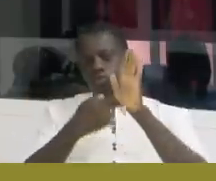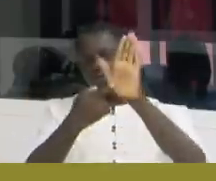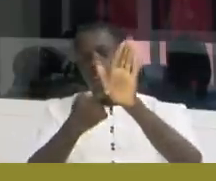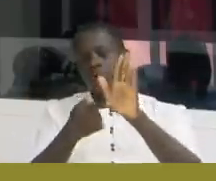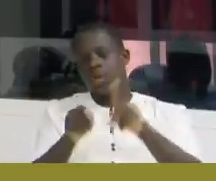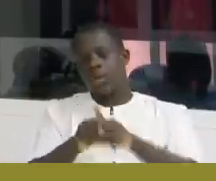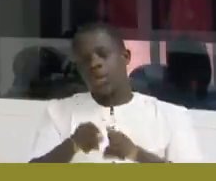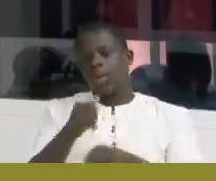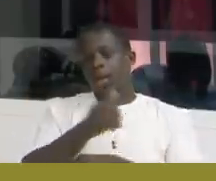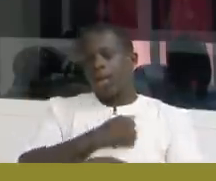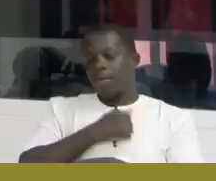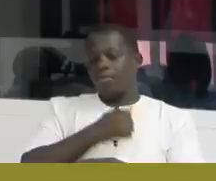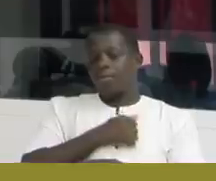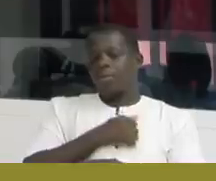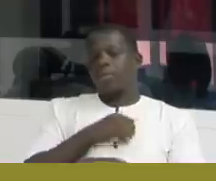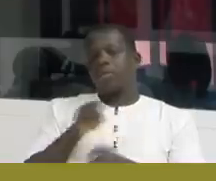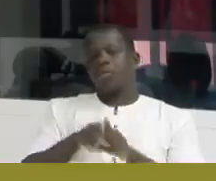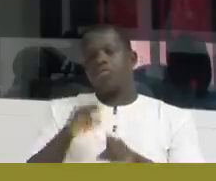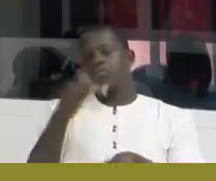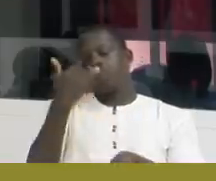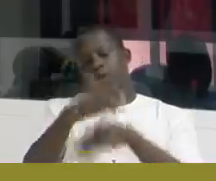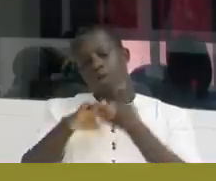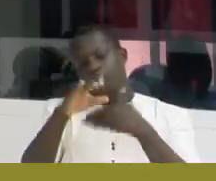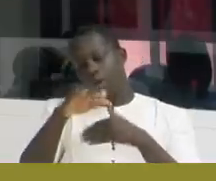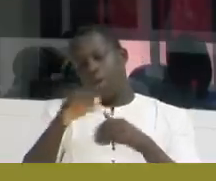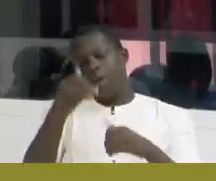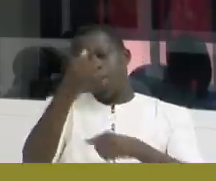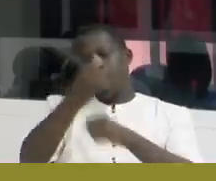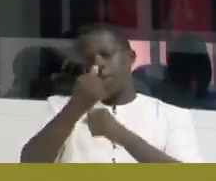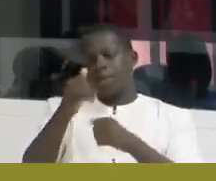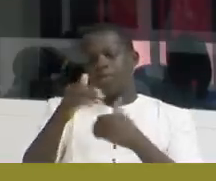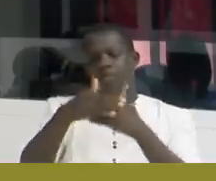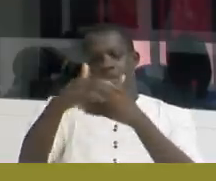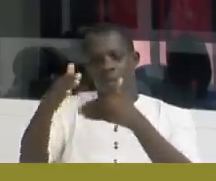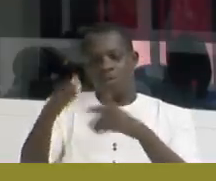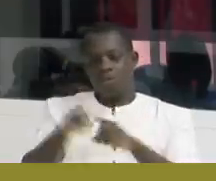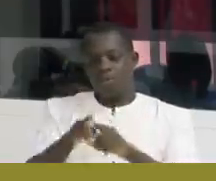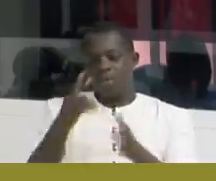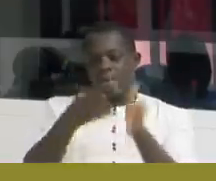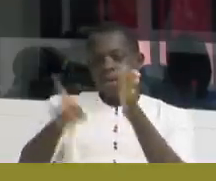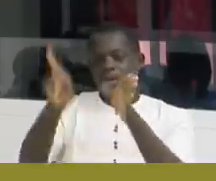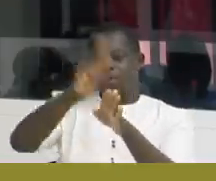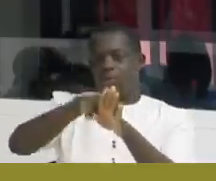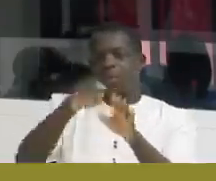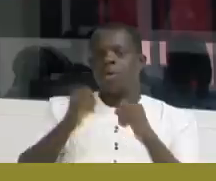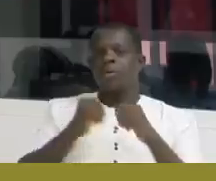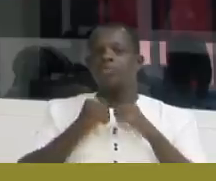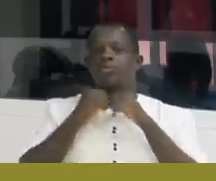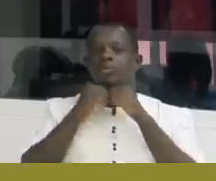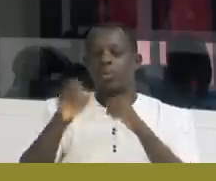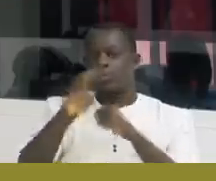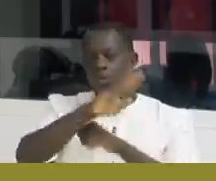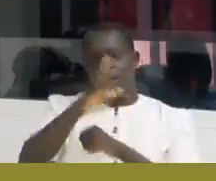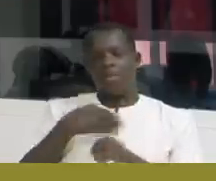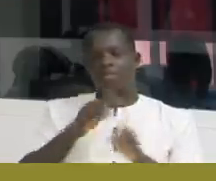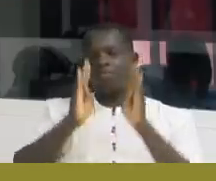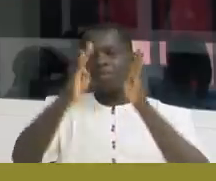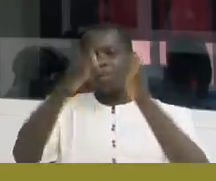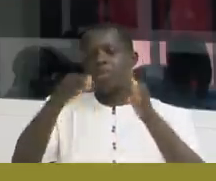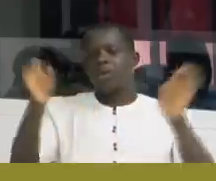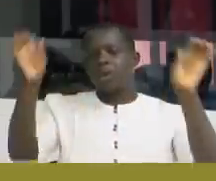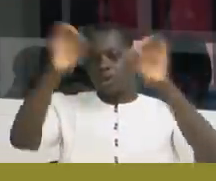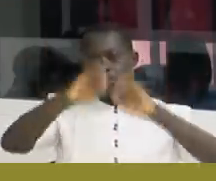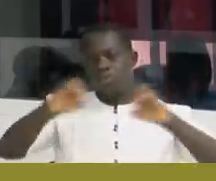the fear was misconceived. And even when I reported to him that the Sana did not take the bridge, nothing